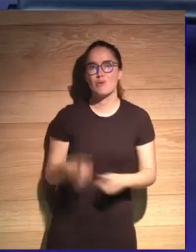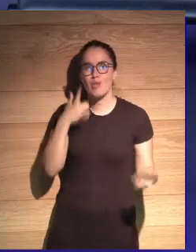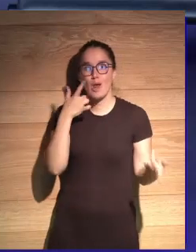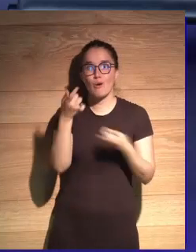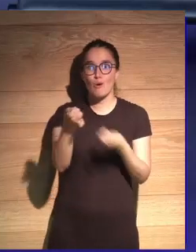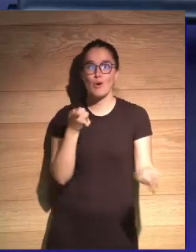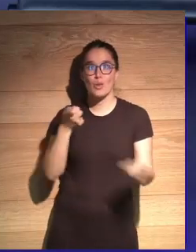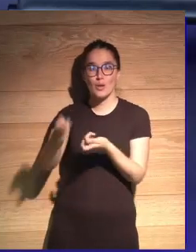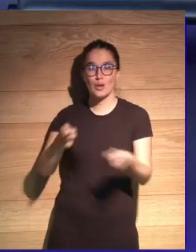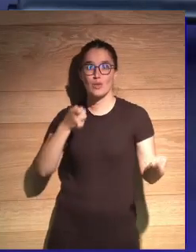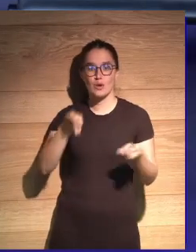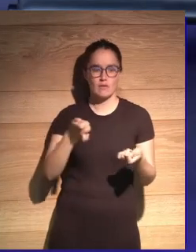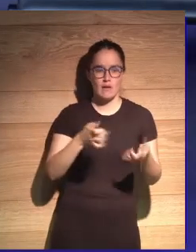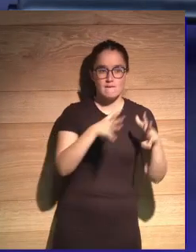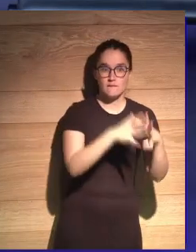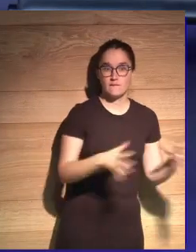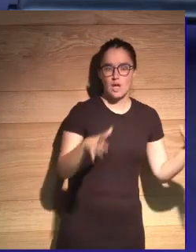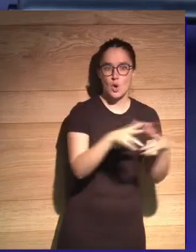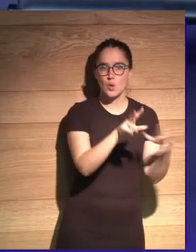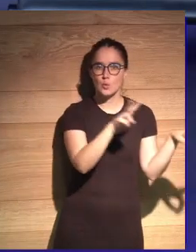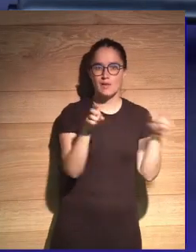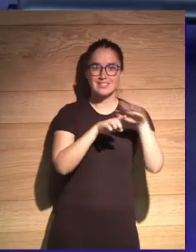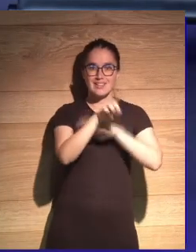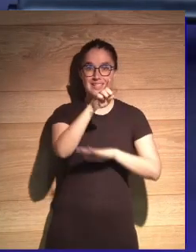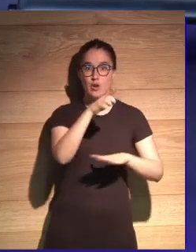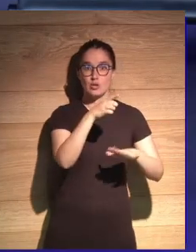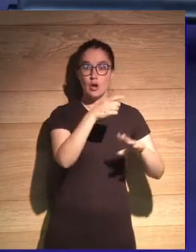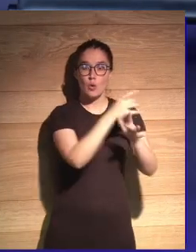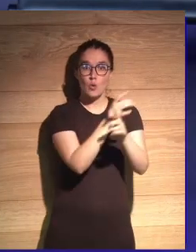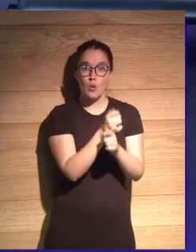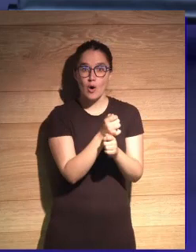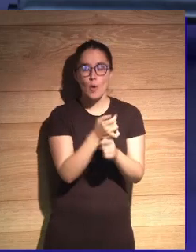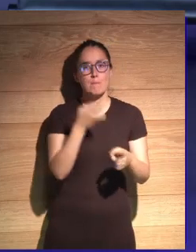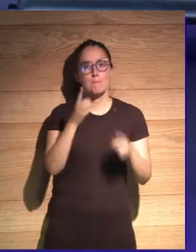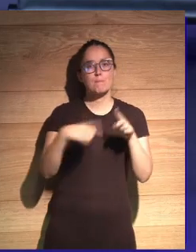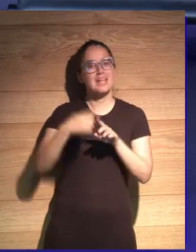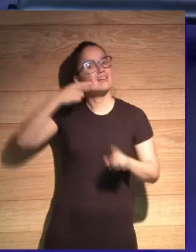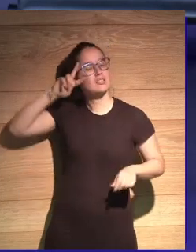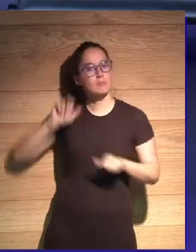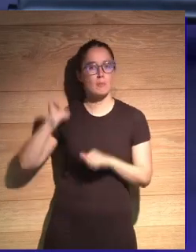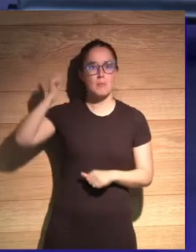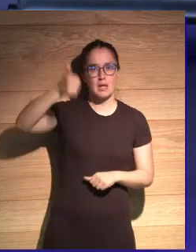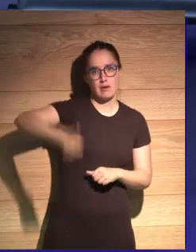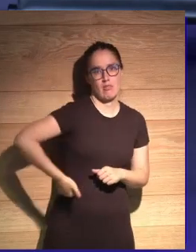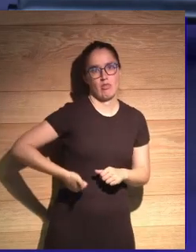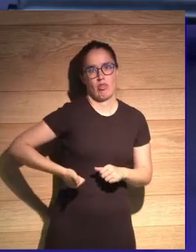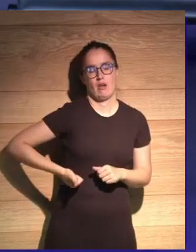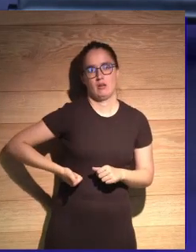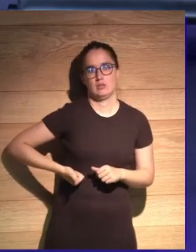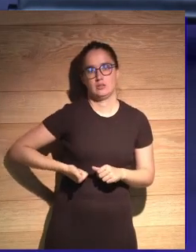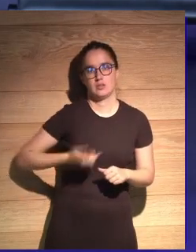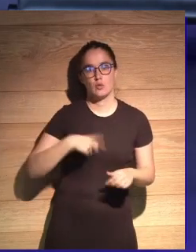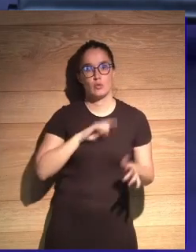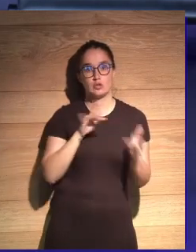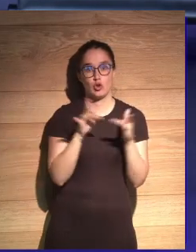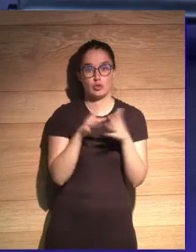fine-tune coordination, but also coordination between the new expectations developed by the game and the experience